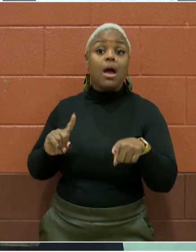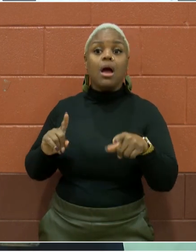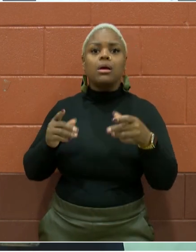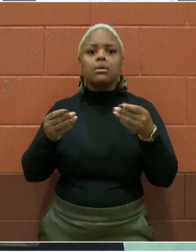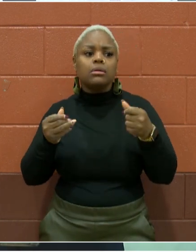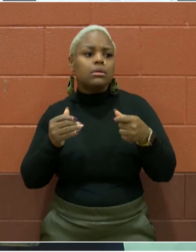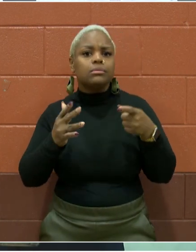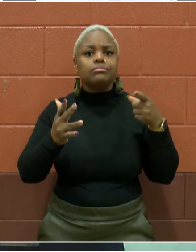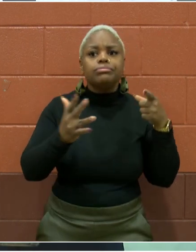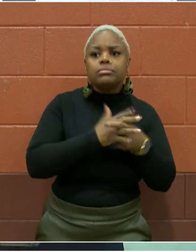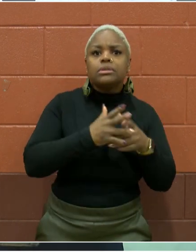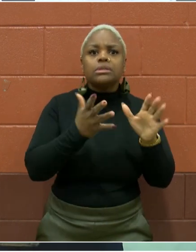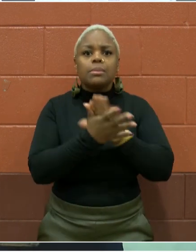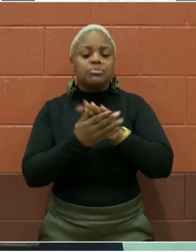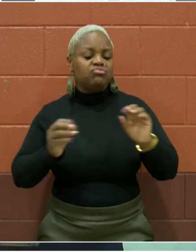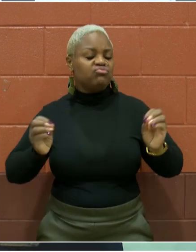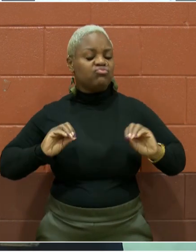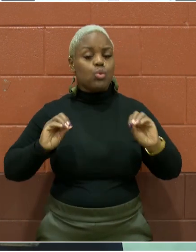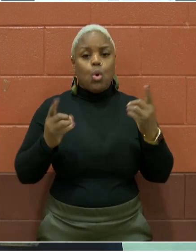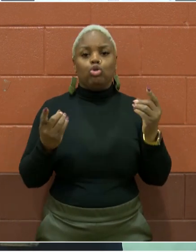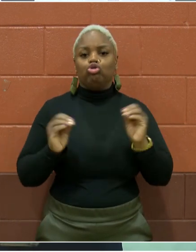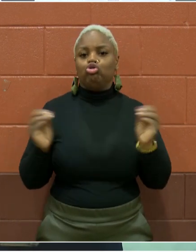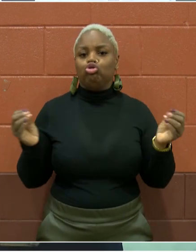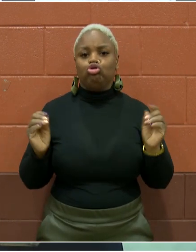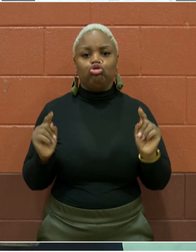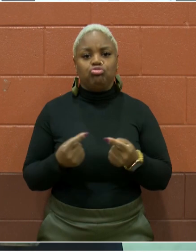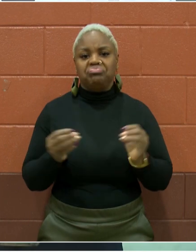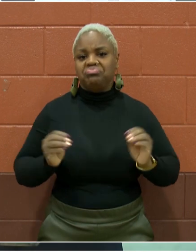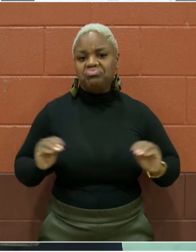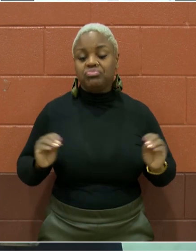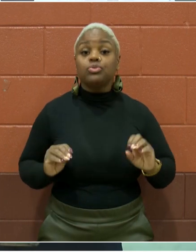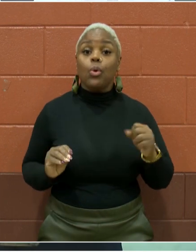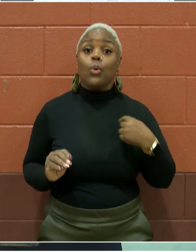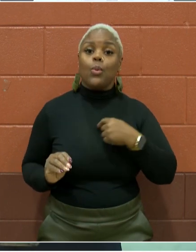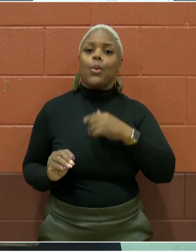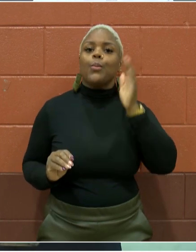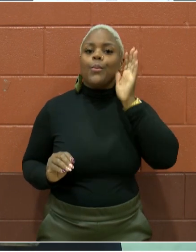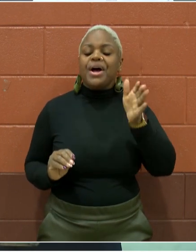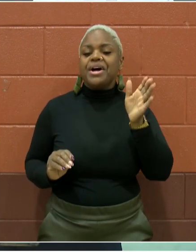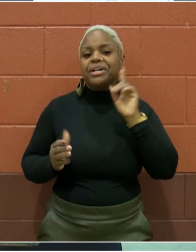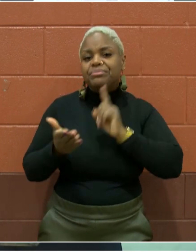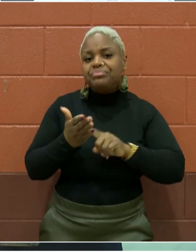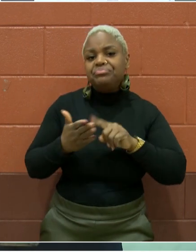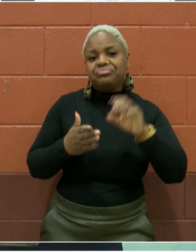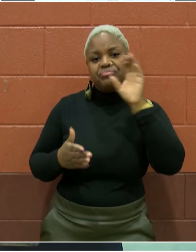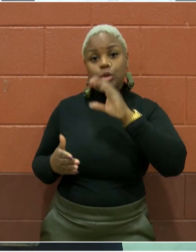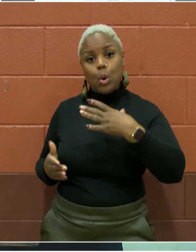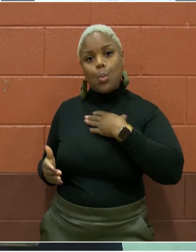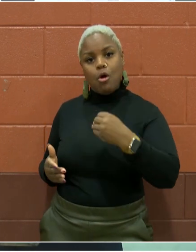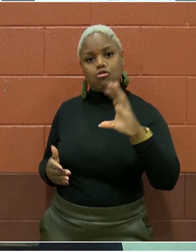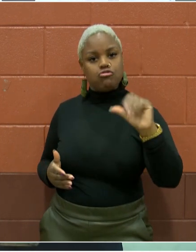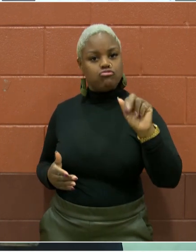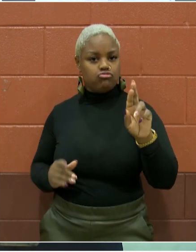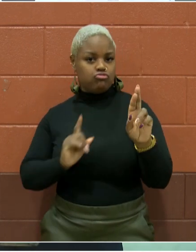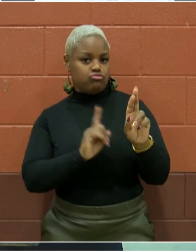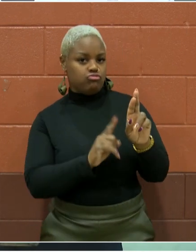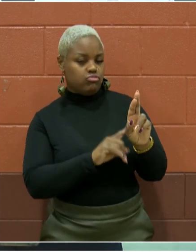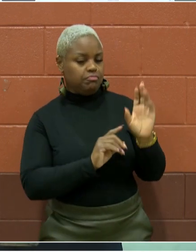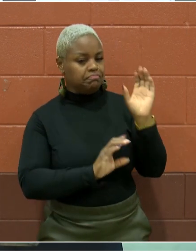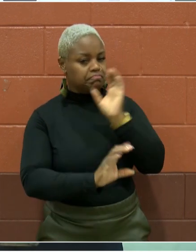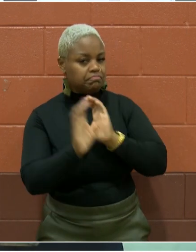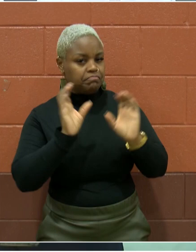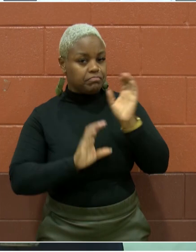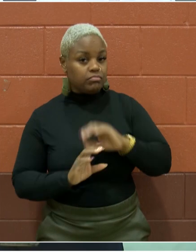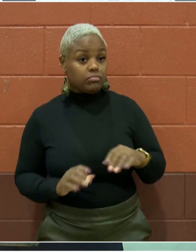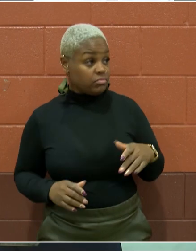to anyone, and I think we put a lookout for a white sedan. That vehicle has not been recovered yet. Not at this moment, but we do have a lookout for